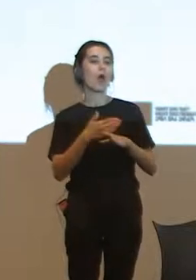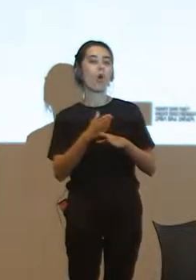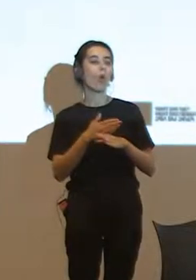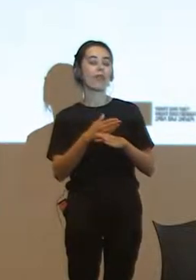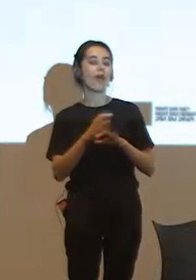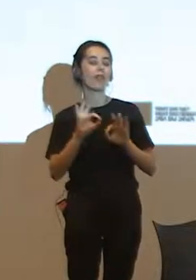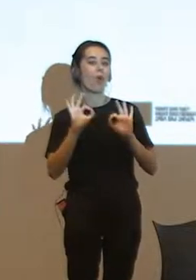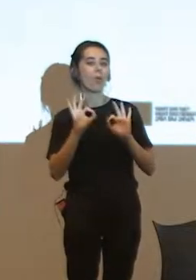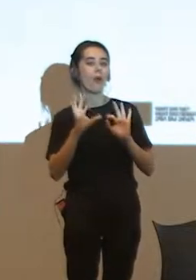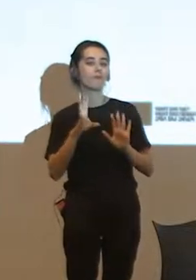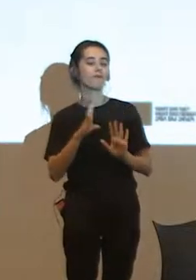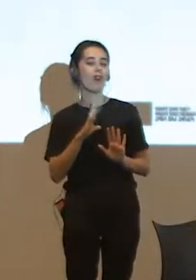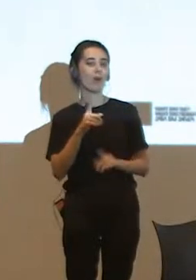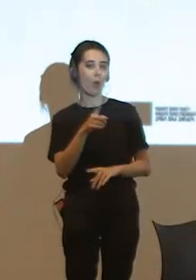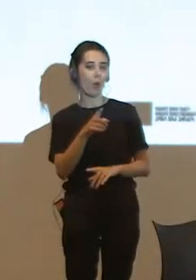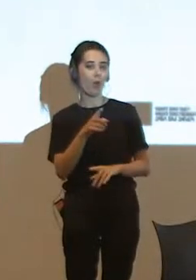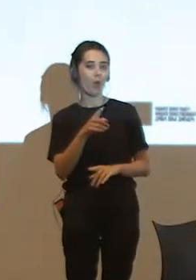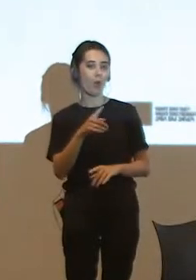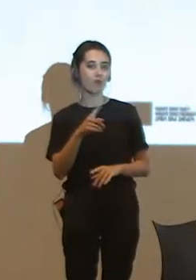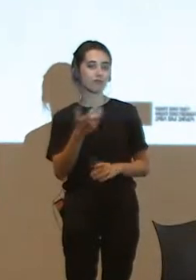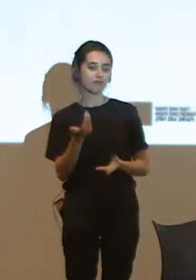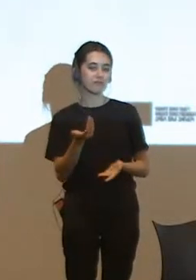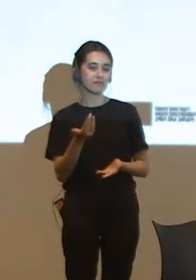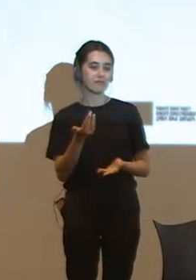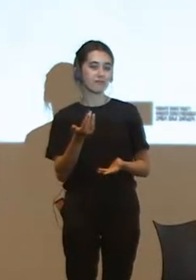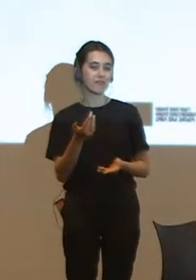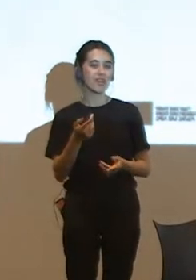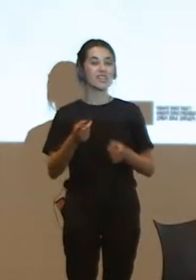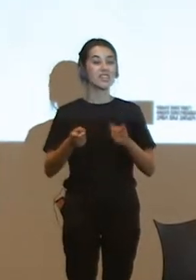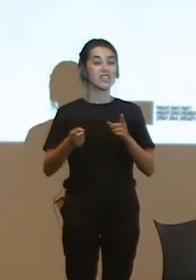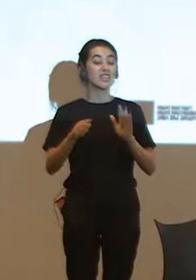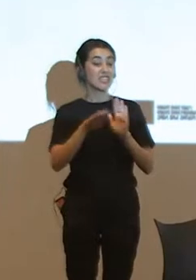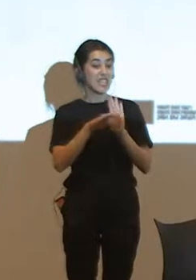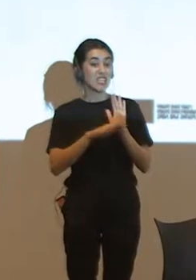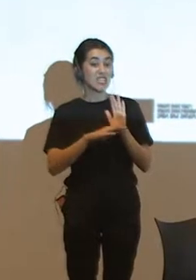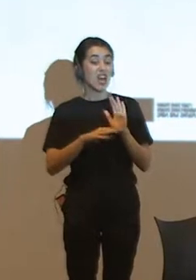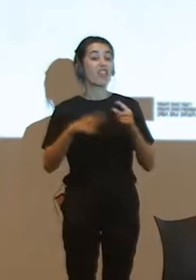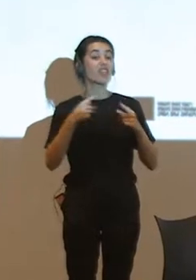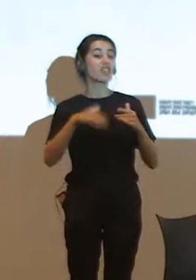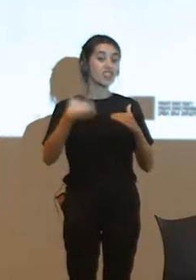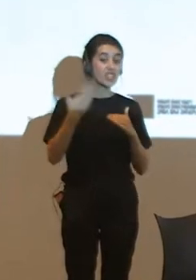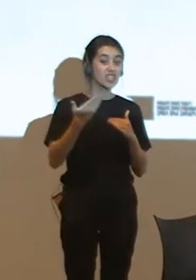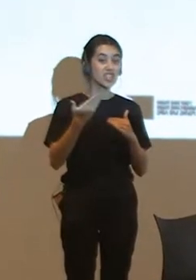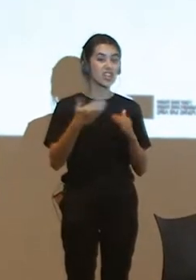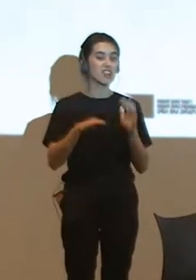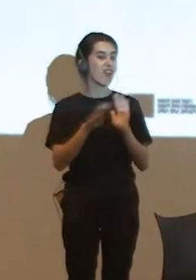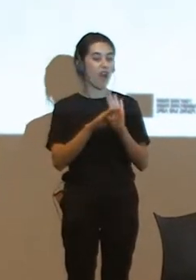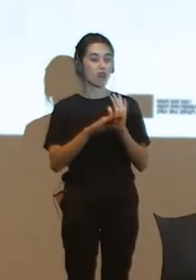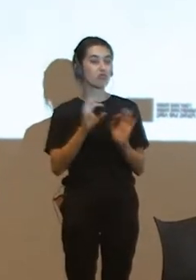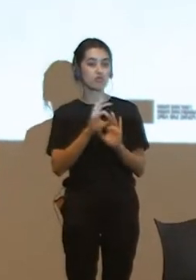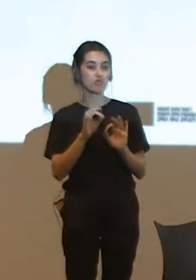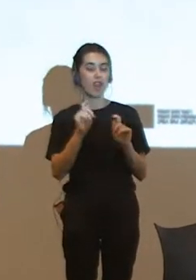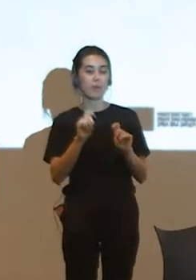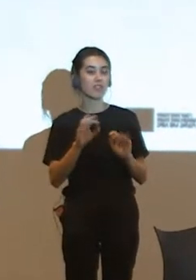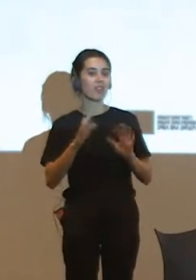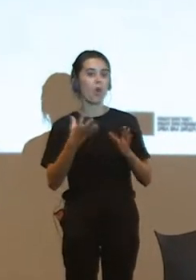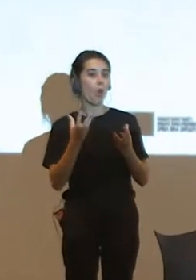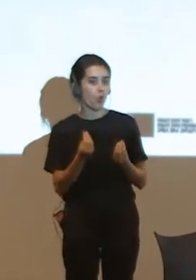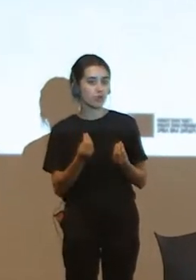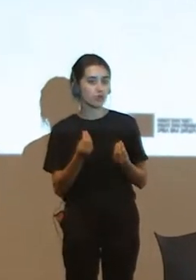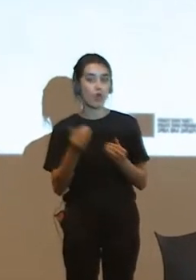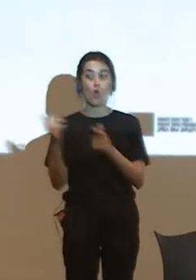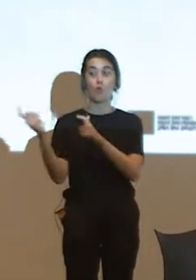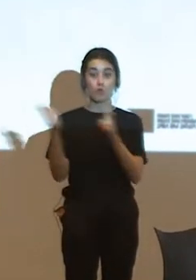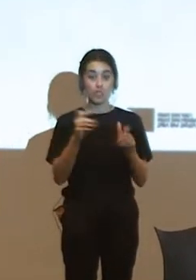refugees and not help quote unquote those who suffered because they were left behind by the economic process and the economic